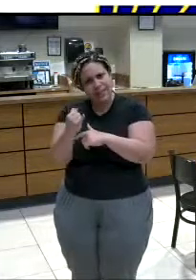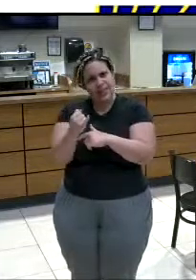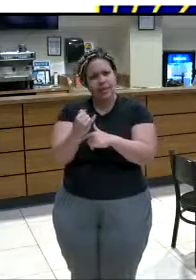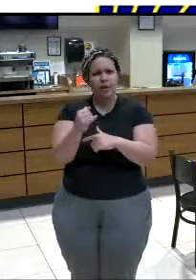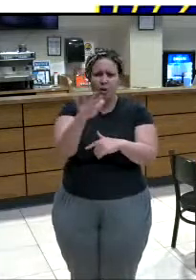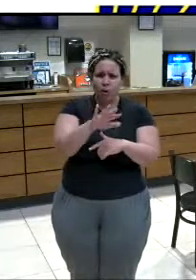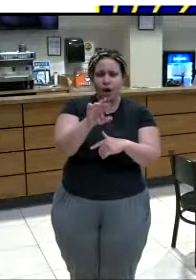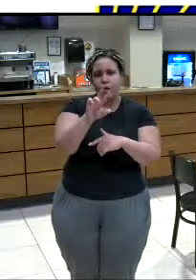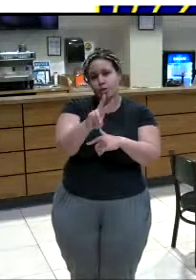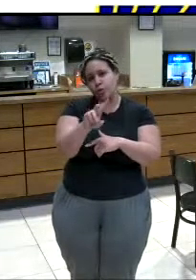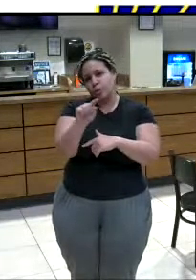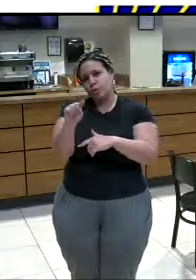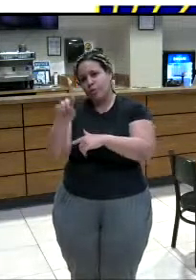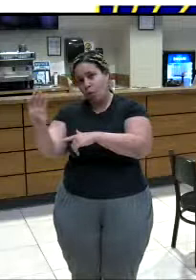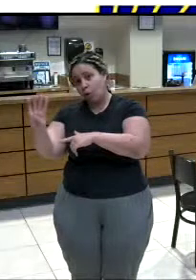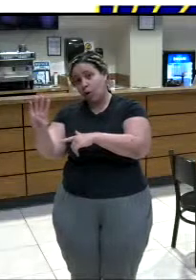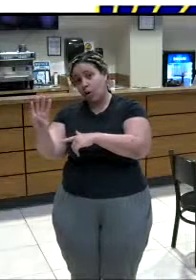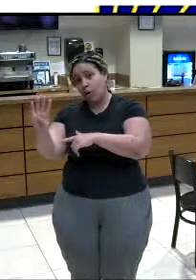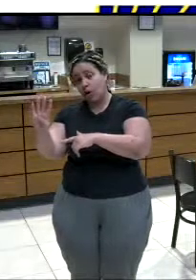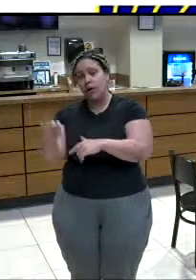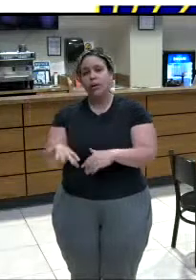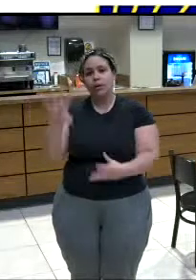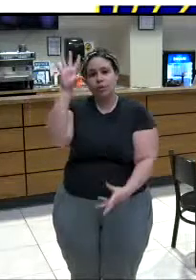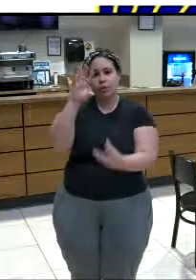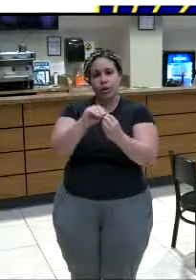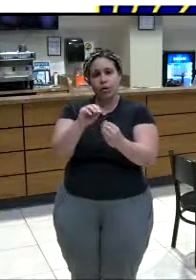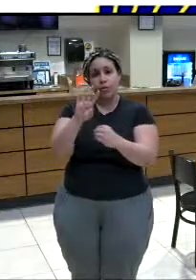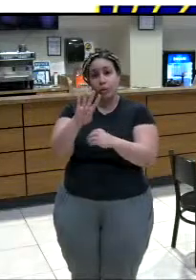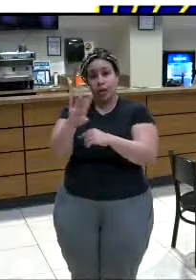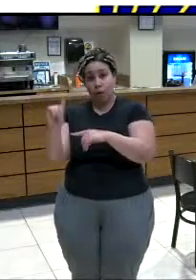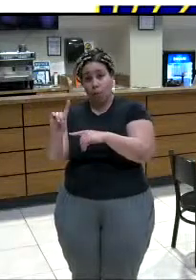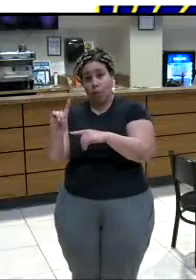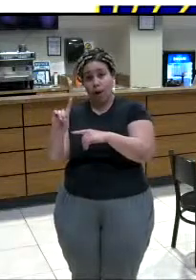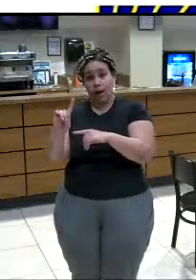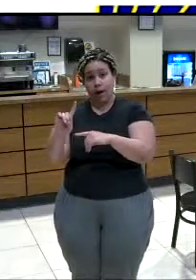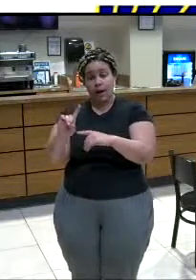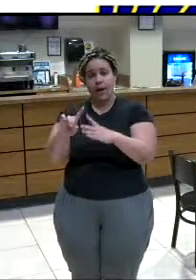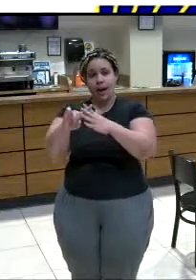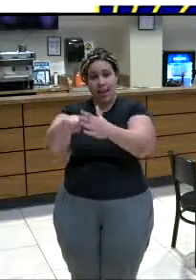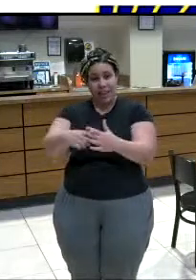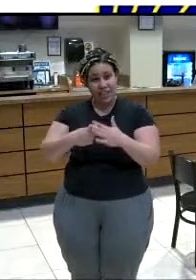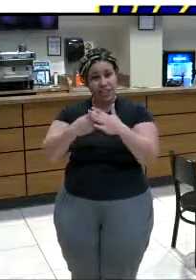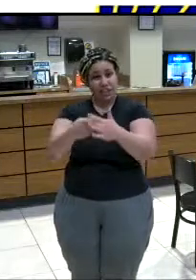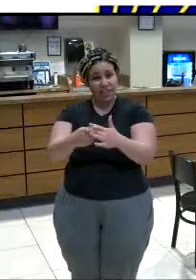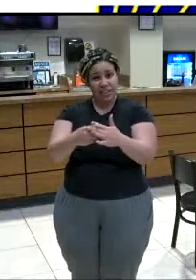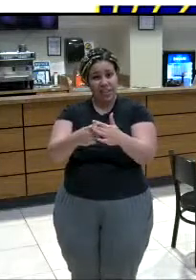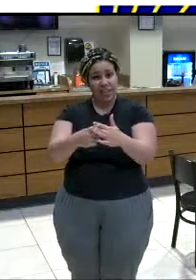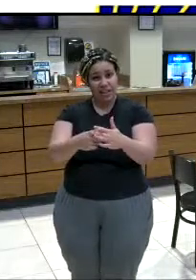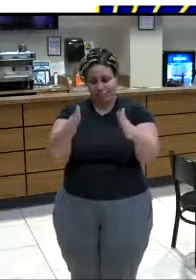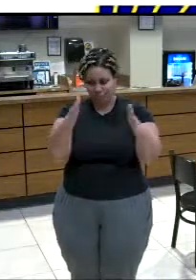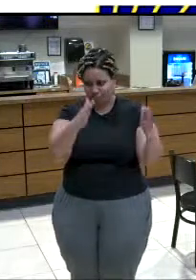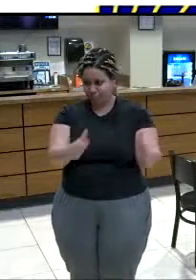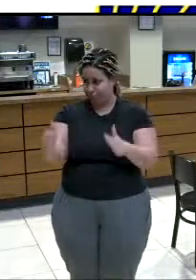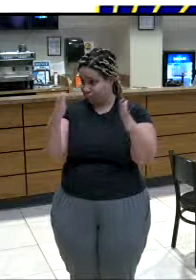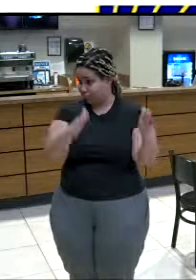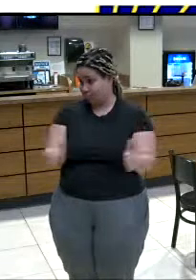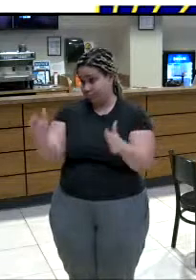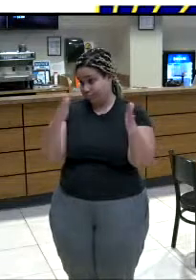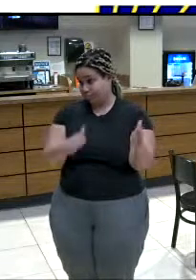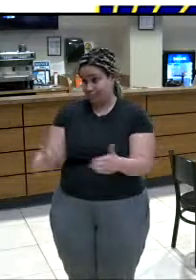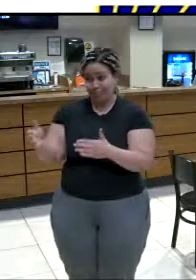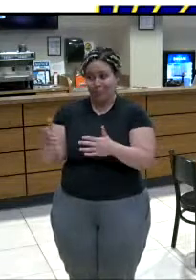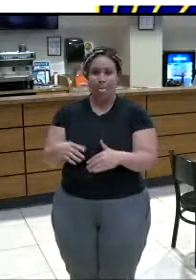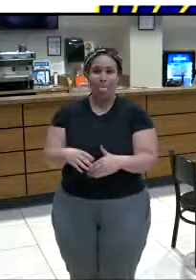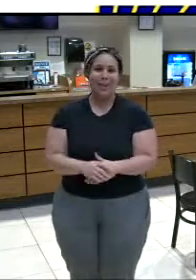4, a total of 41 initiatives, right? So one thing I want to remind everyone here is this is